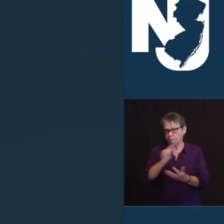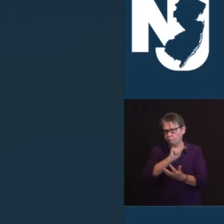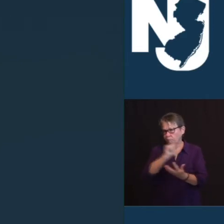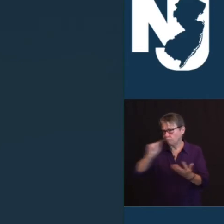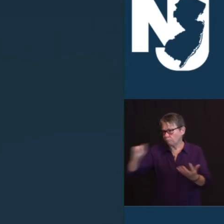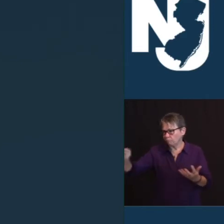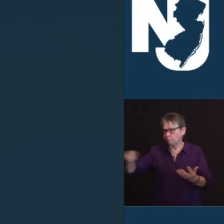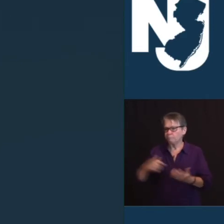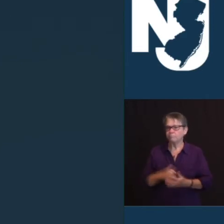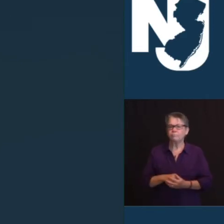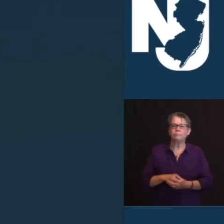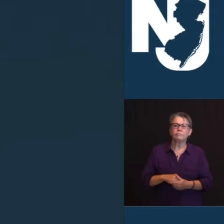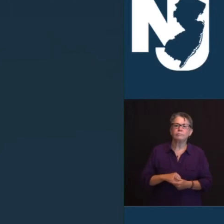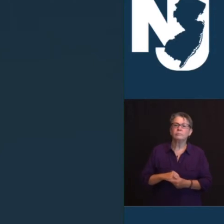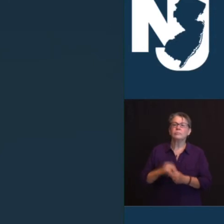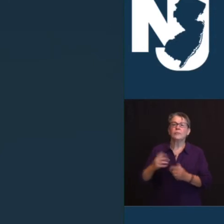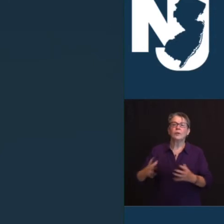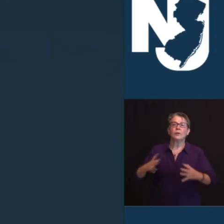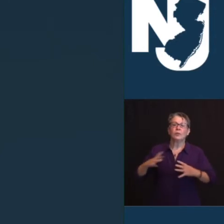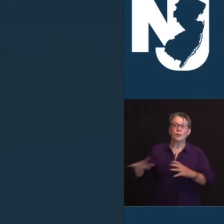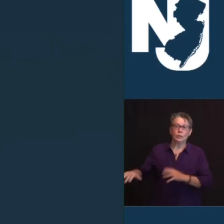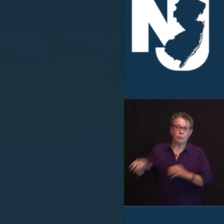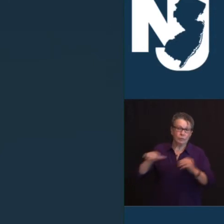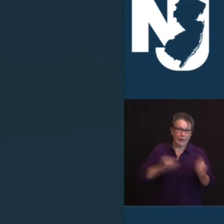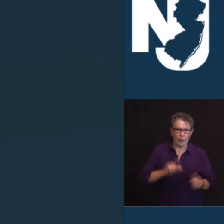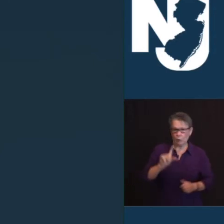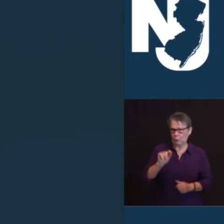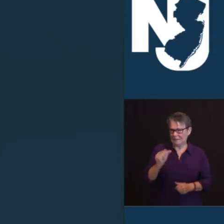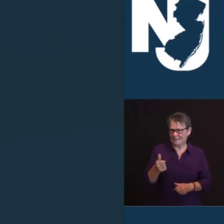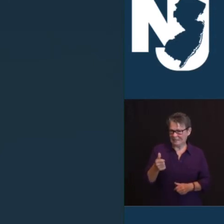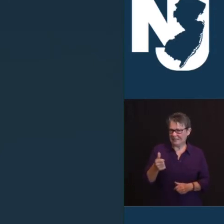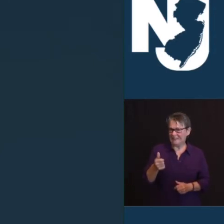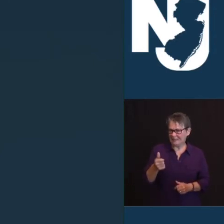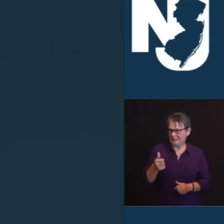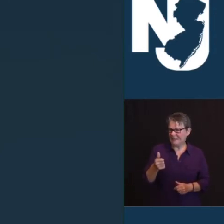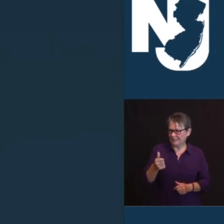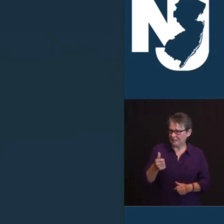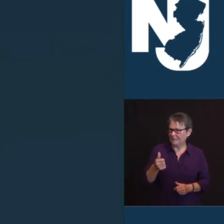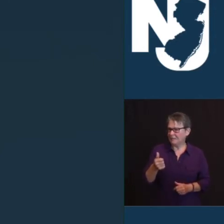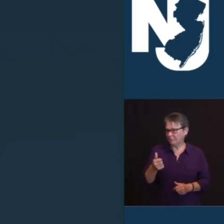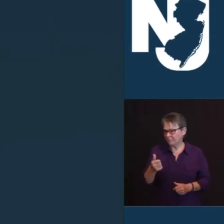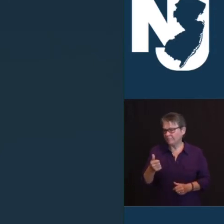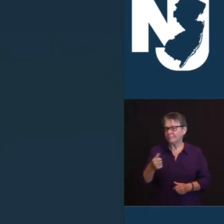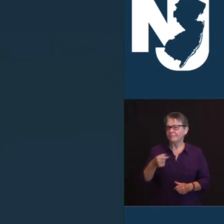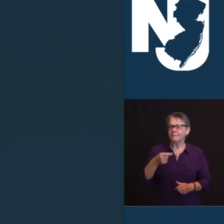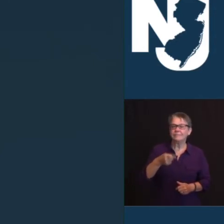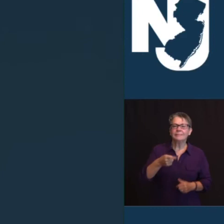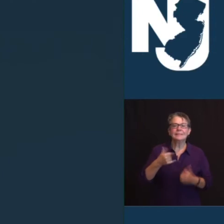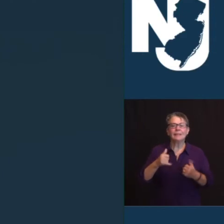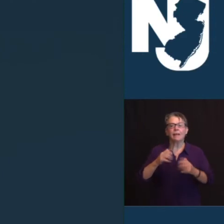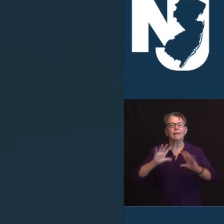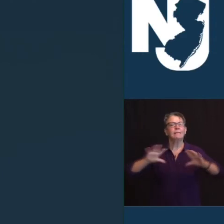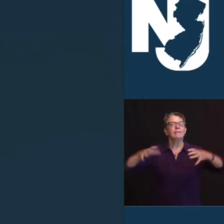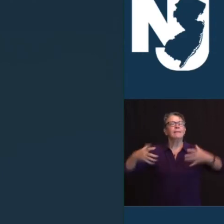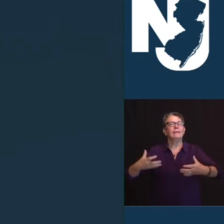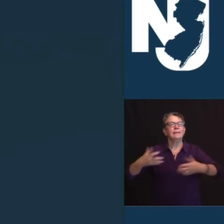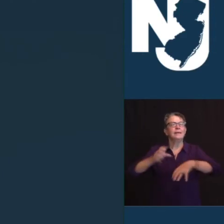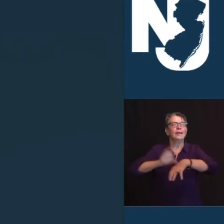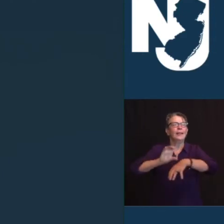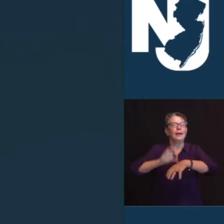her kindness and compassion continued, and where she sang in the choir, and the smile that comforted countless patients in her